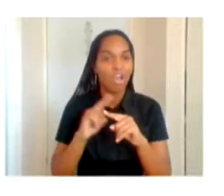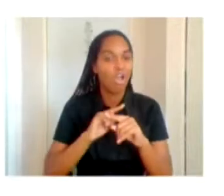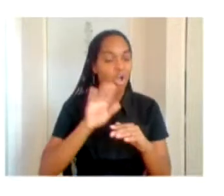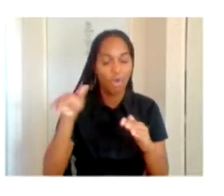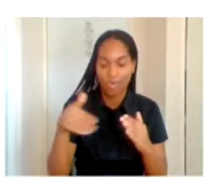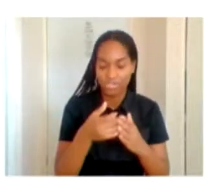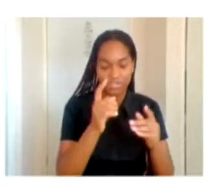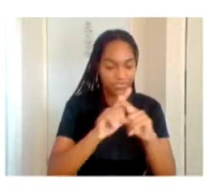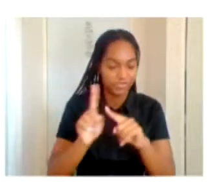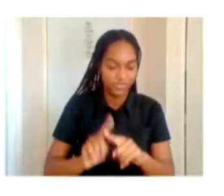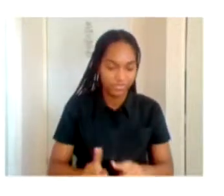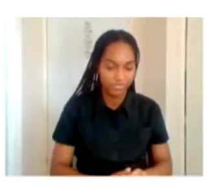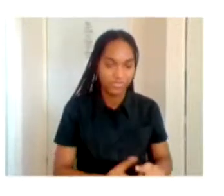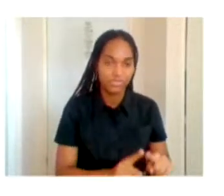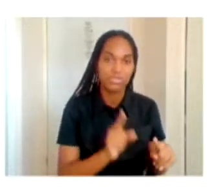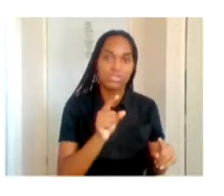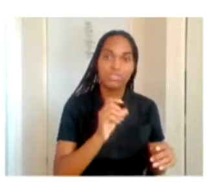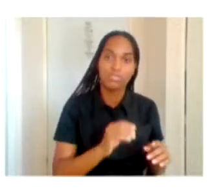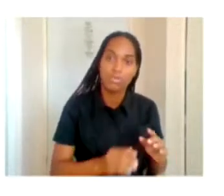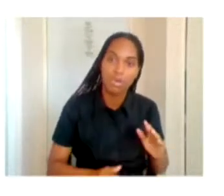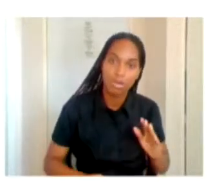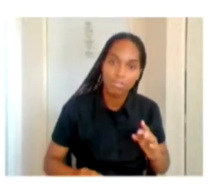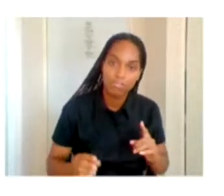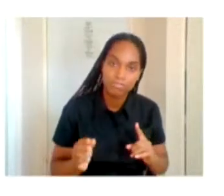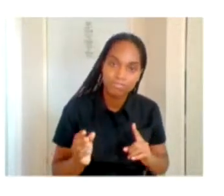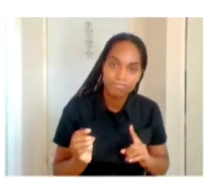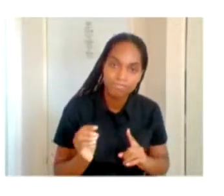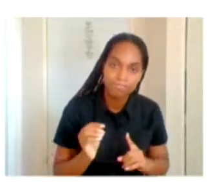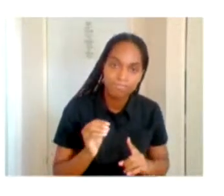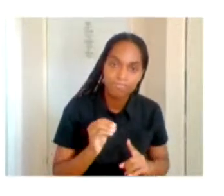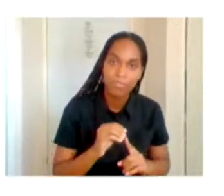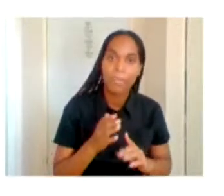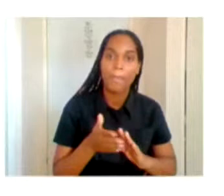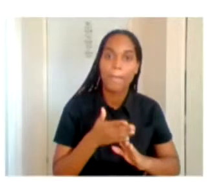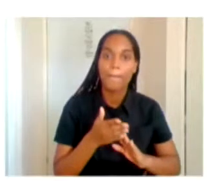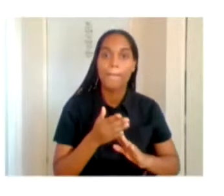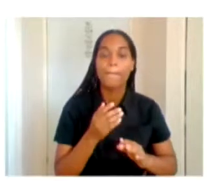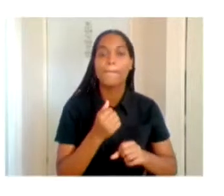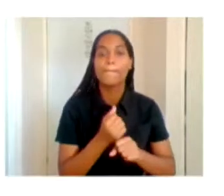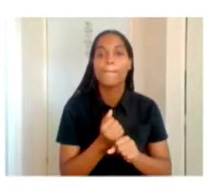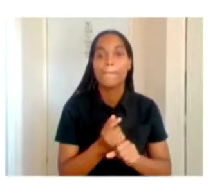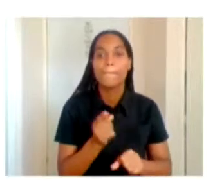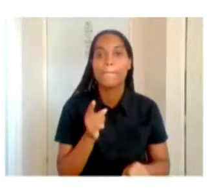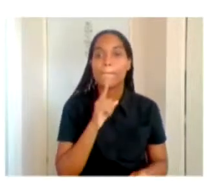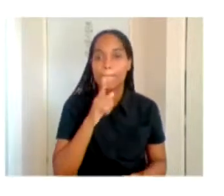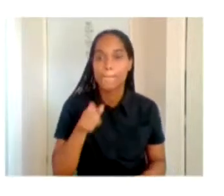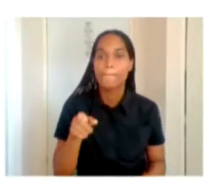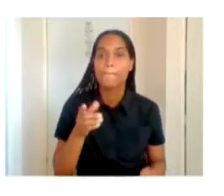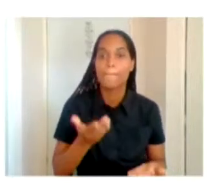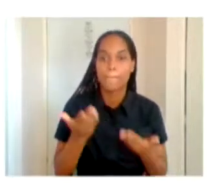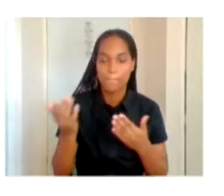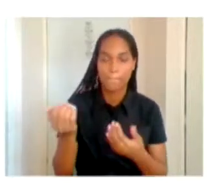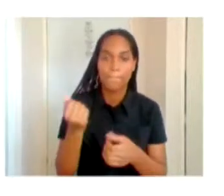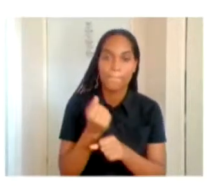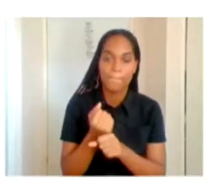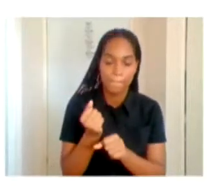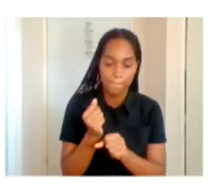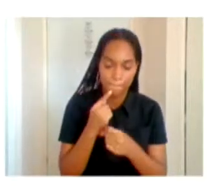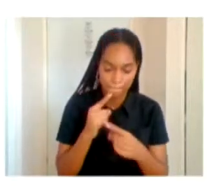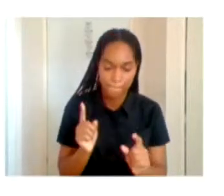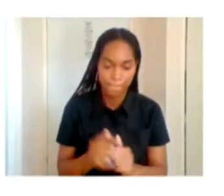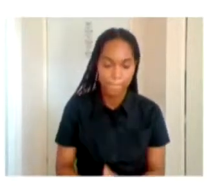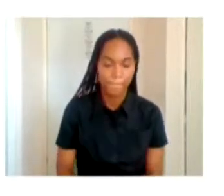to optimize the tools you bring to bear to make the data work, to make the delivery work. And